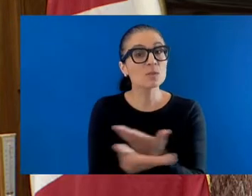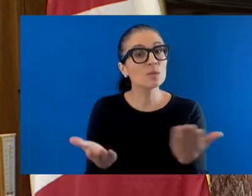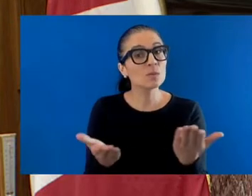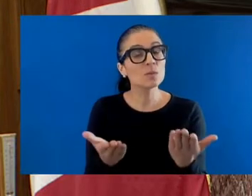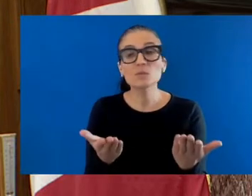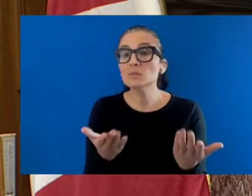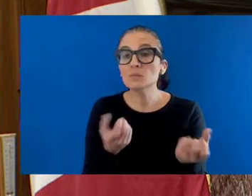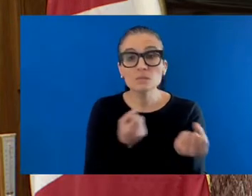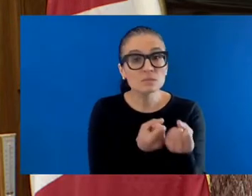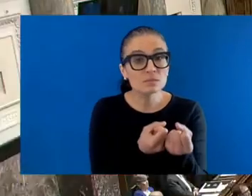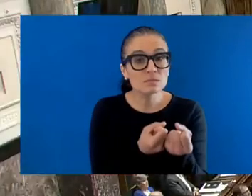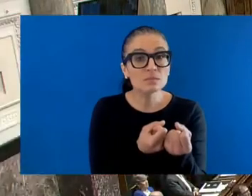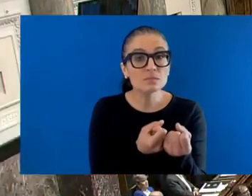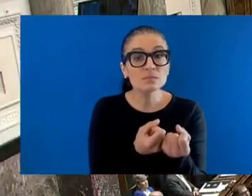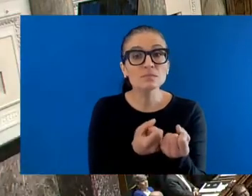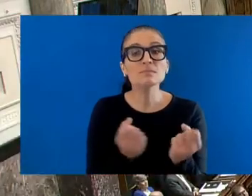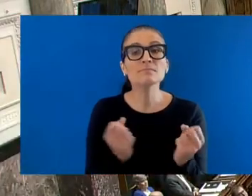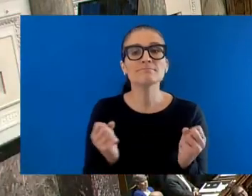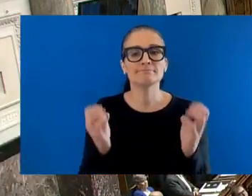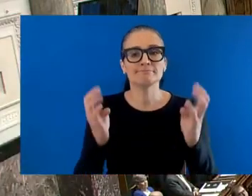indicate.